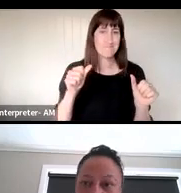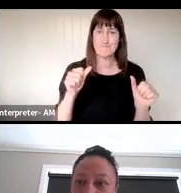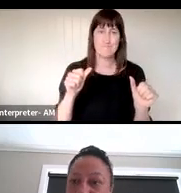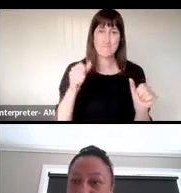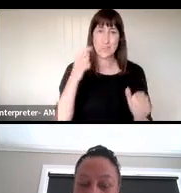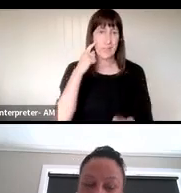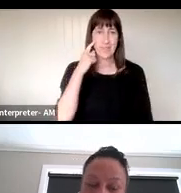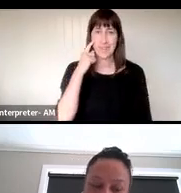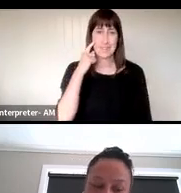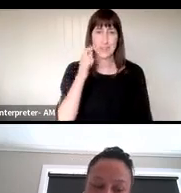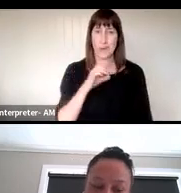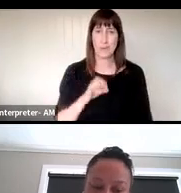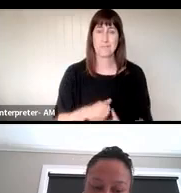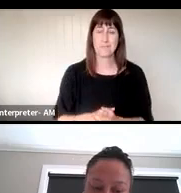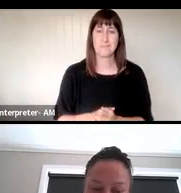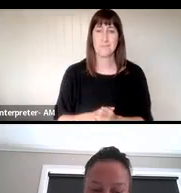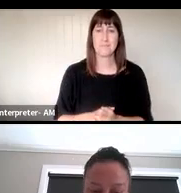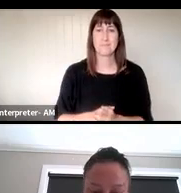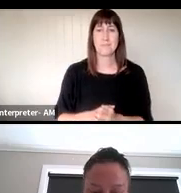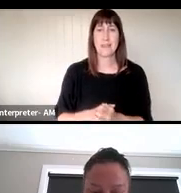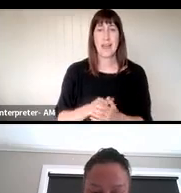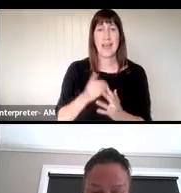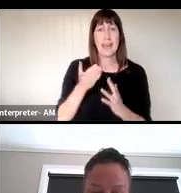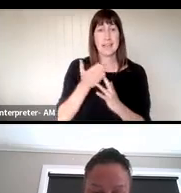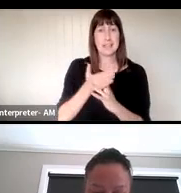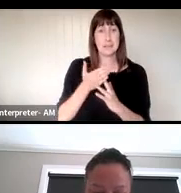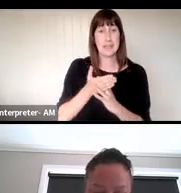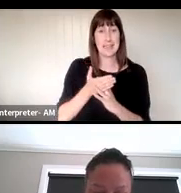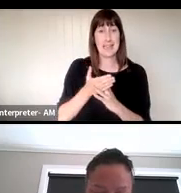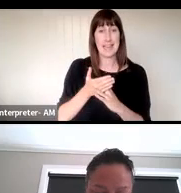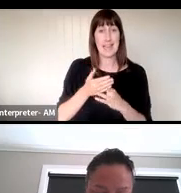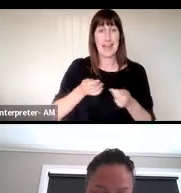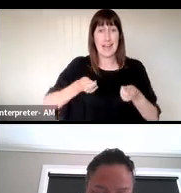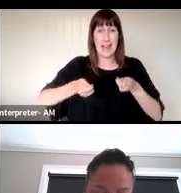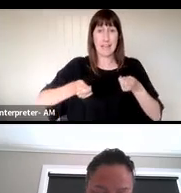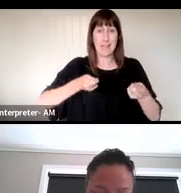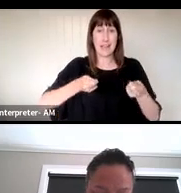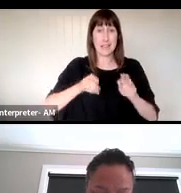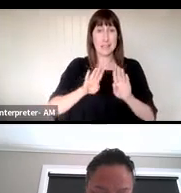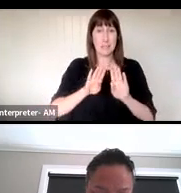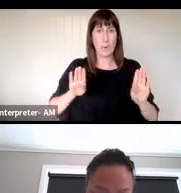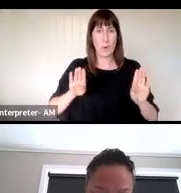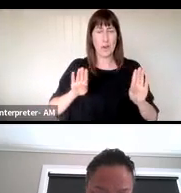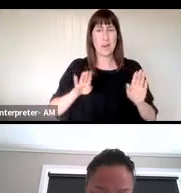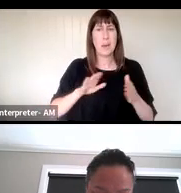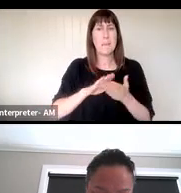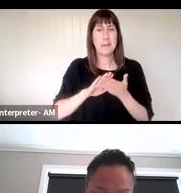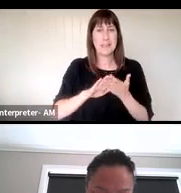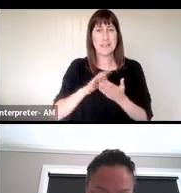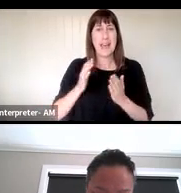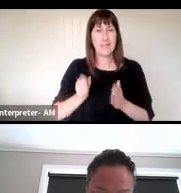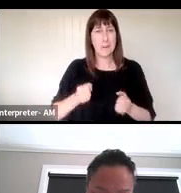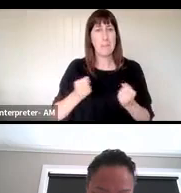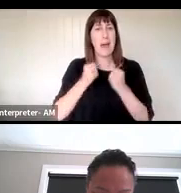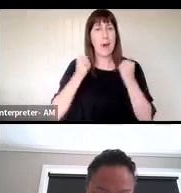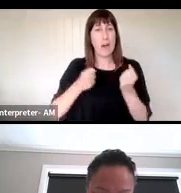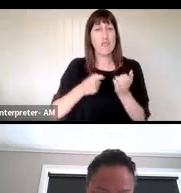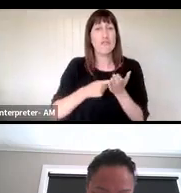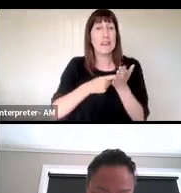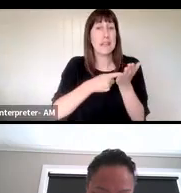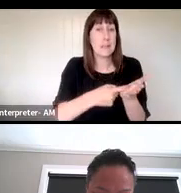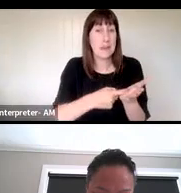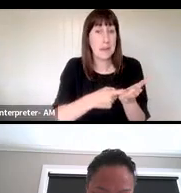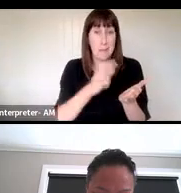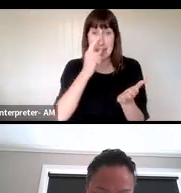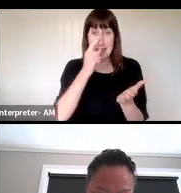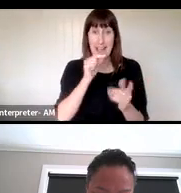The Accessibility Governance Board will have the power to make recommendations, but they can't enforce them.